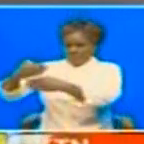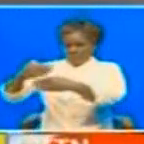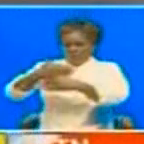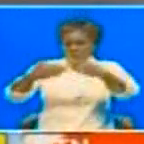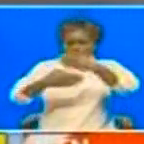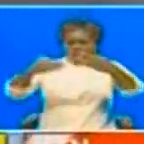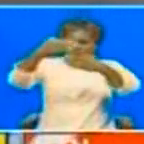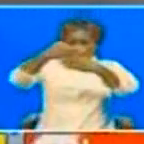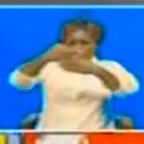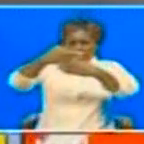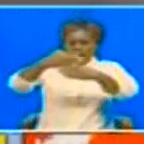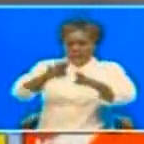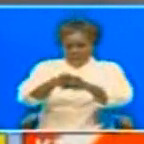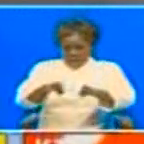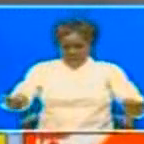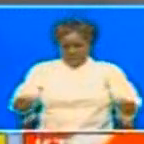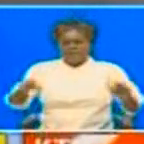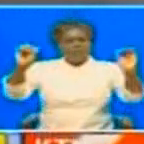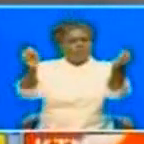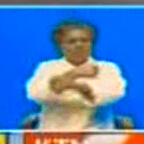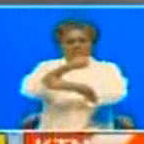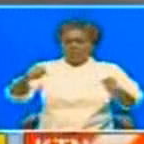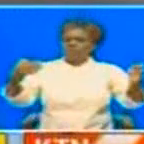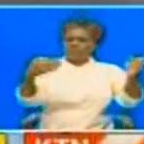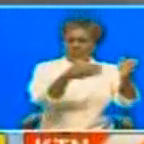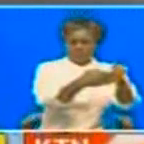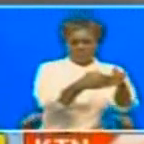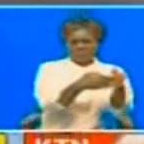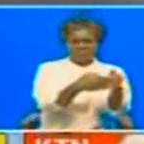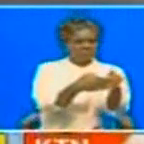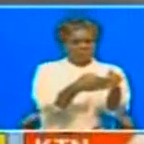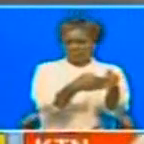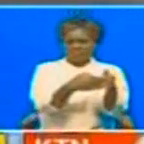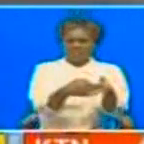our land and nobody can stop us. Yeah,